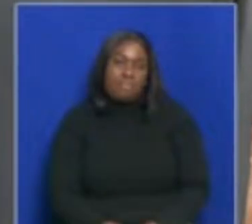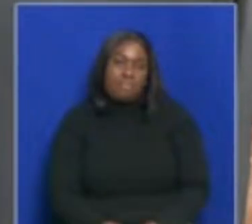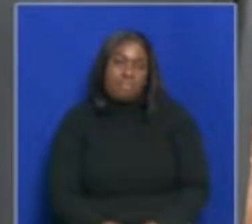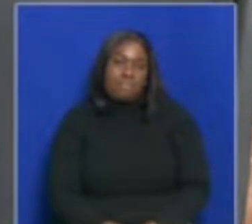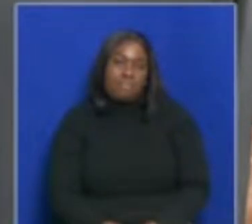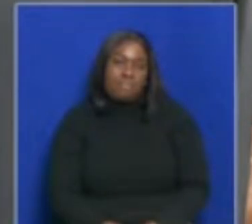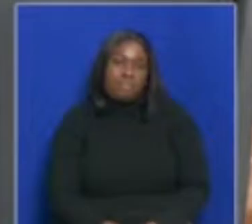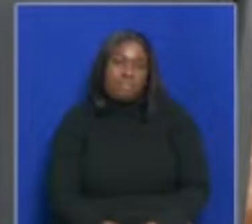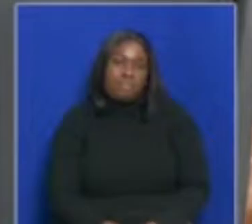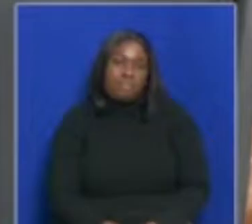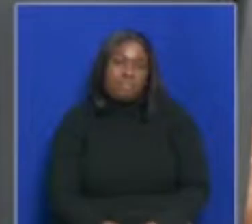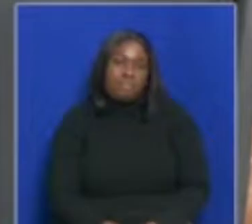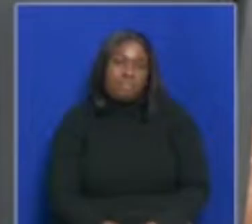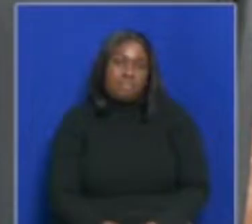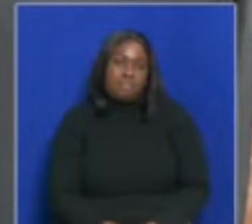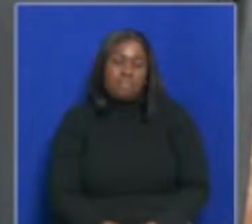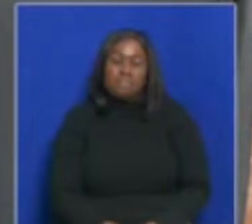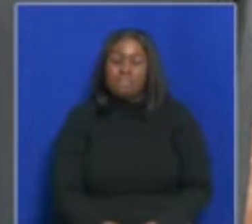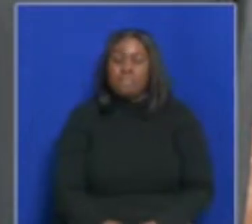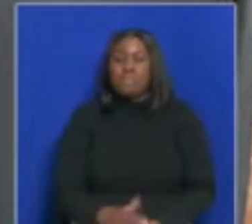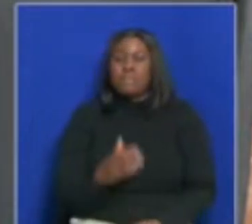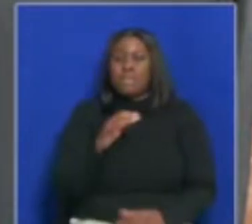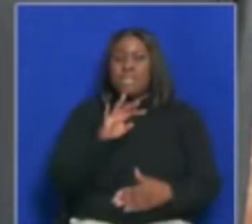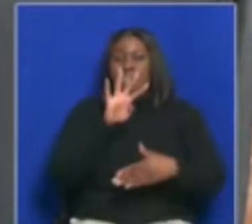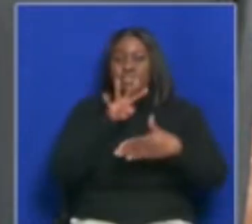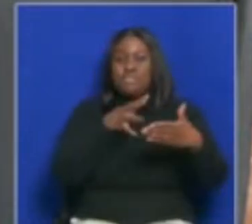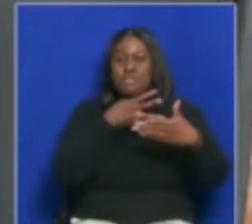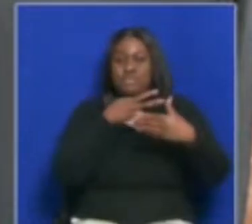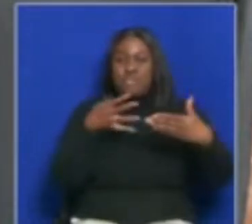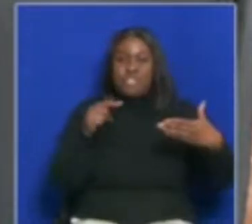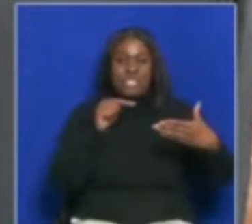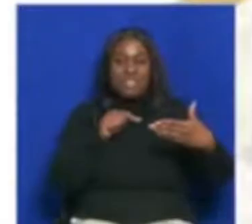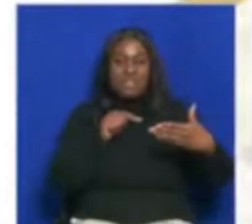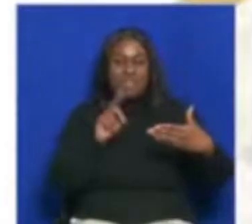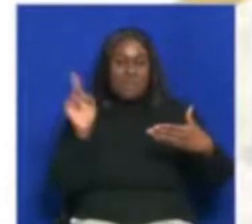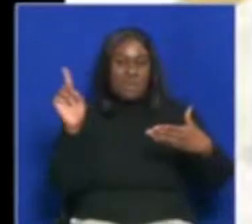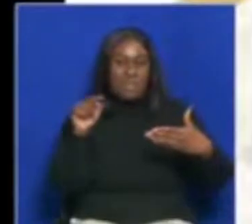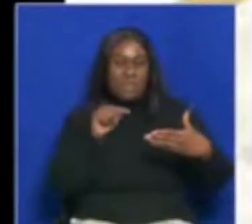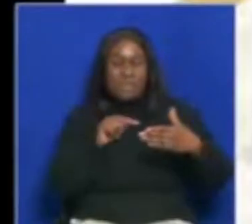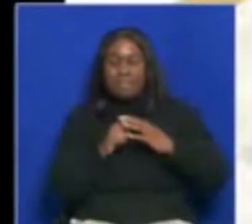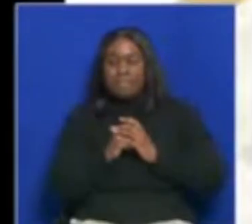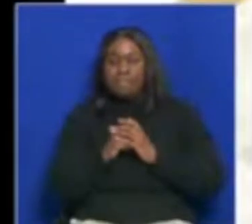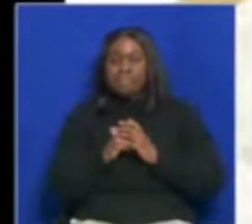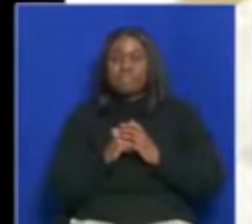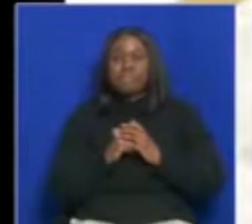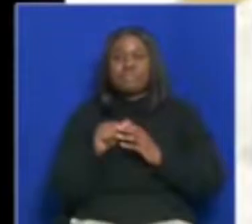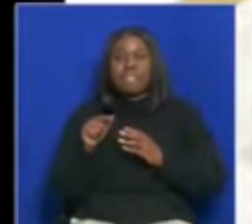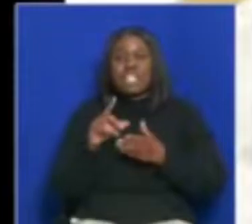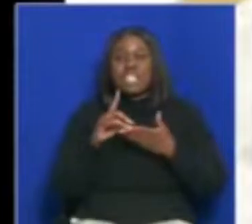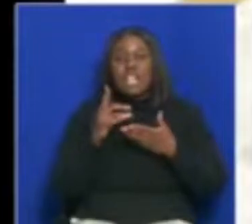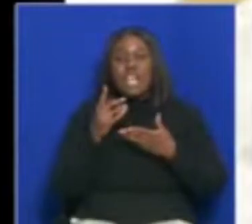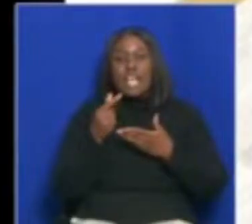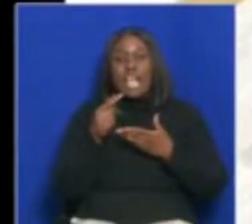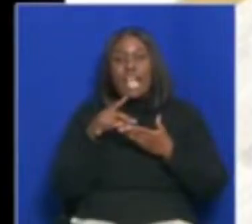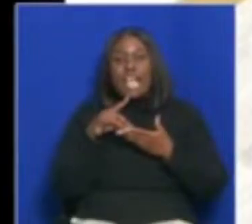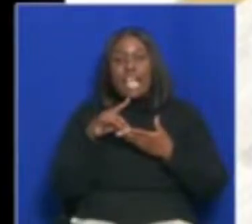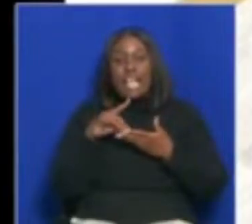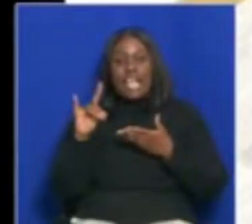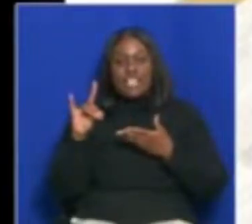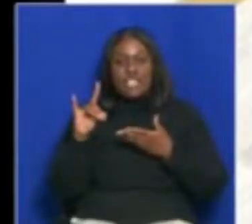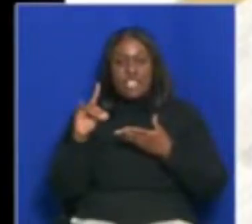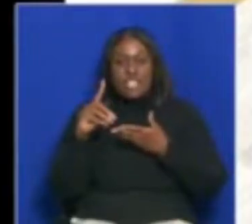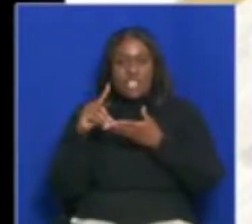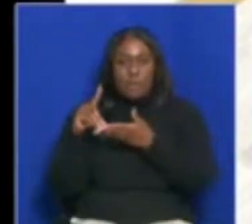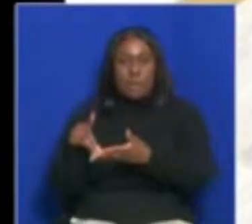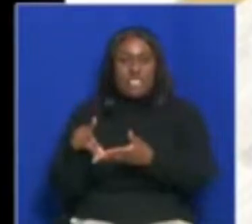spreadsheet shows? Okay, these are cash deposits that were made into the bank account of Lieutenant Colonel Dina